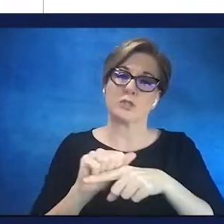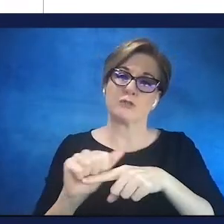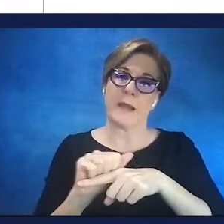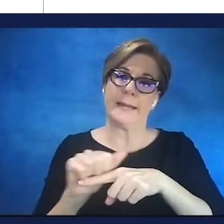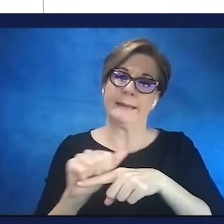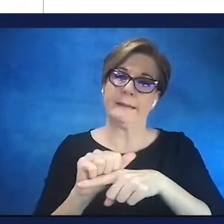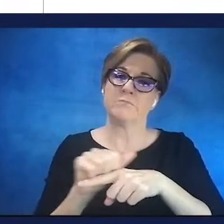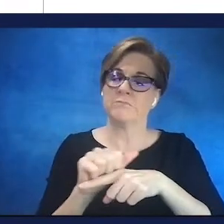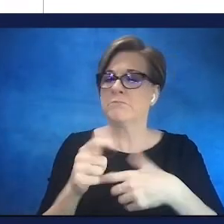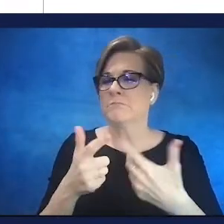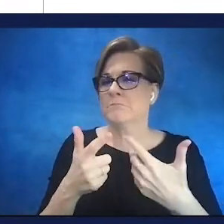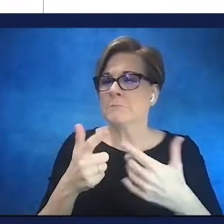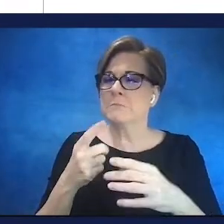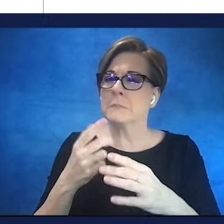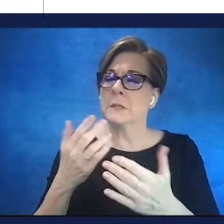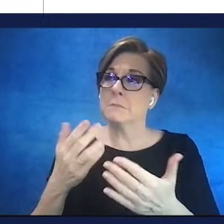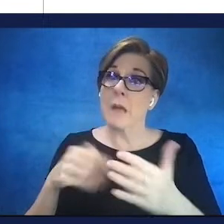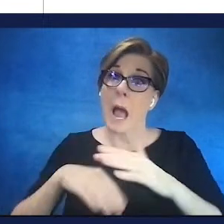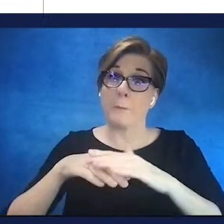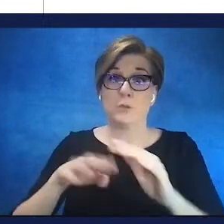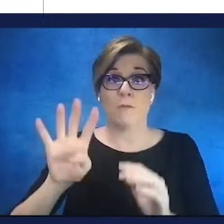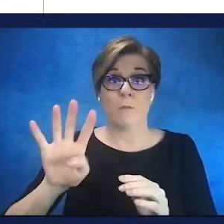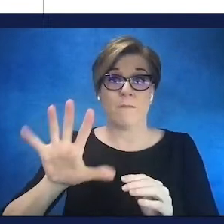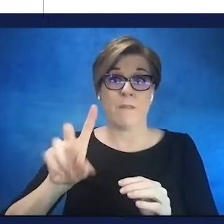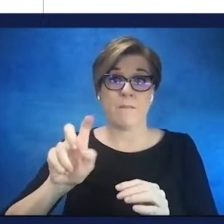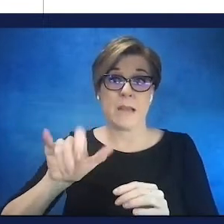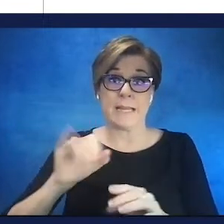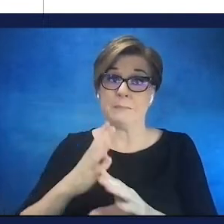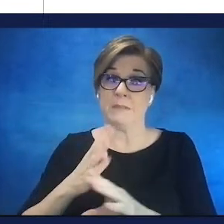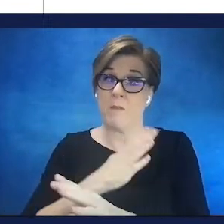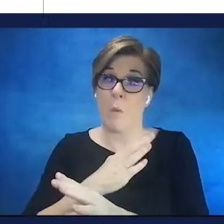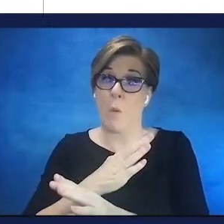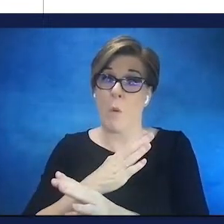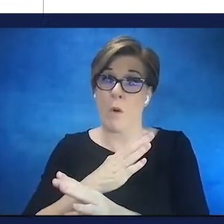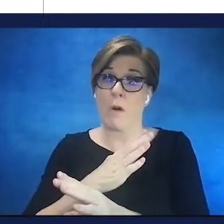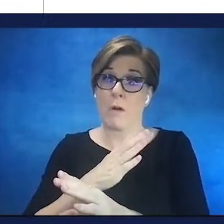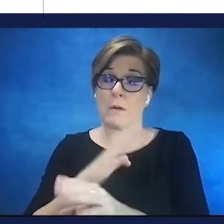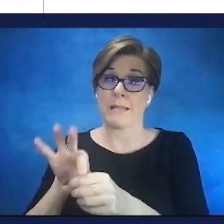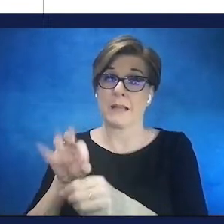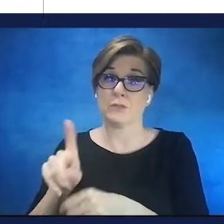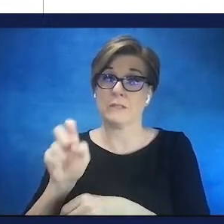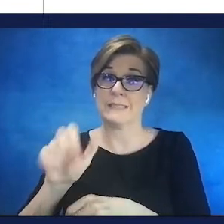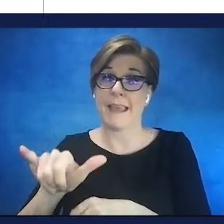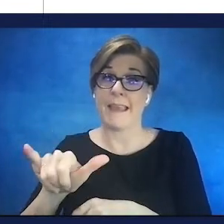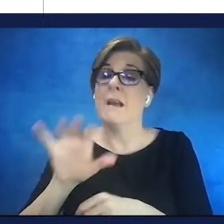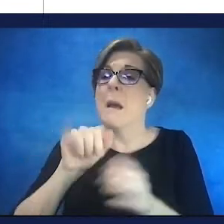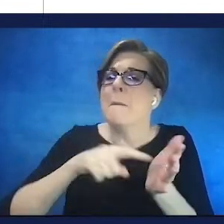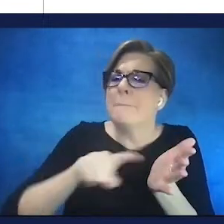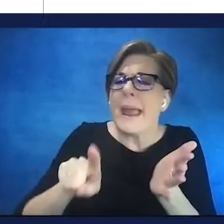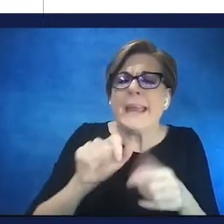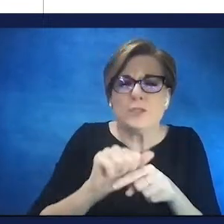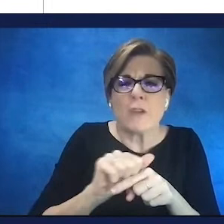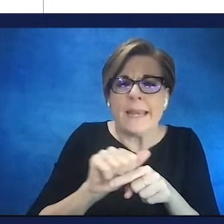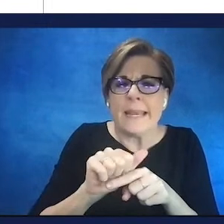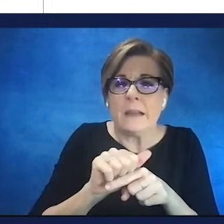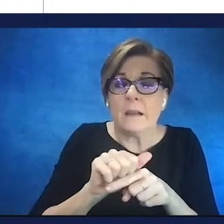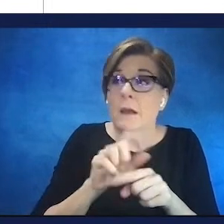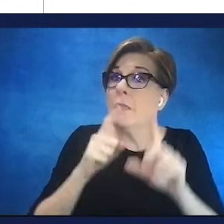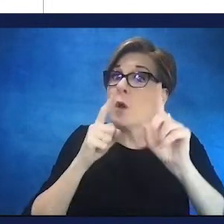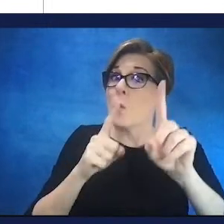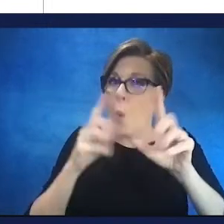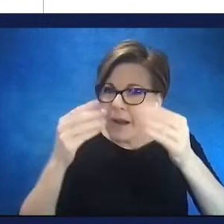up to 45 days prior to Election Day. This paid training is designed to give you all the information